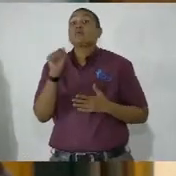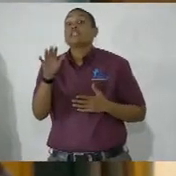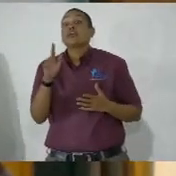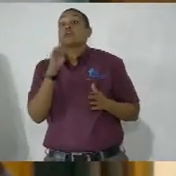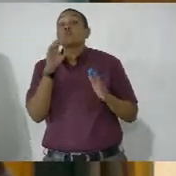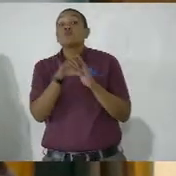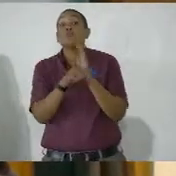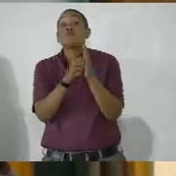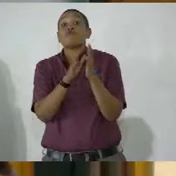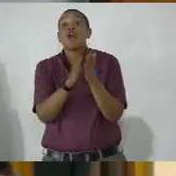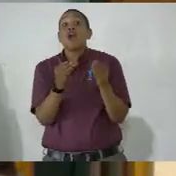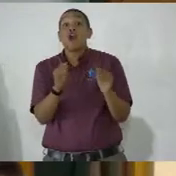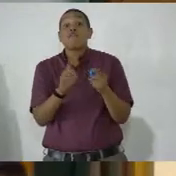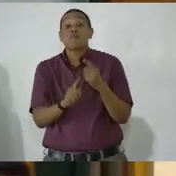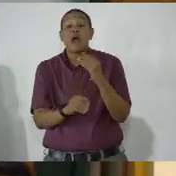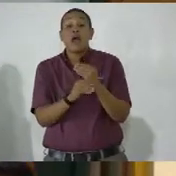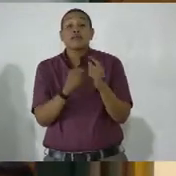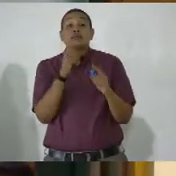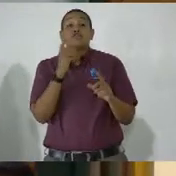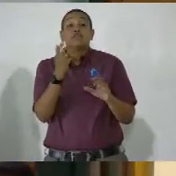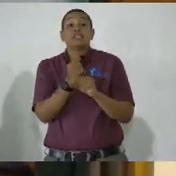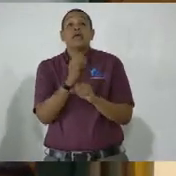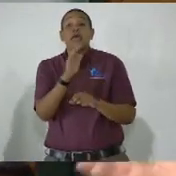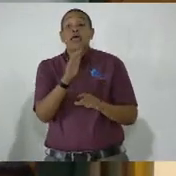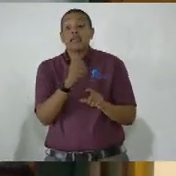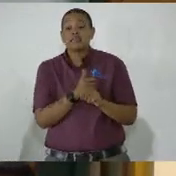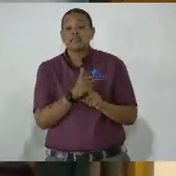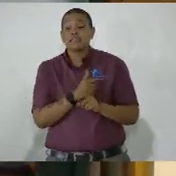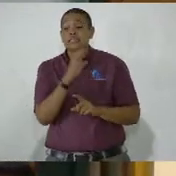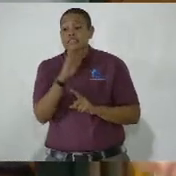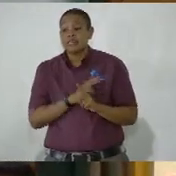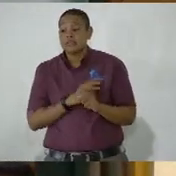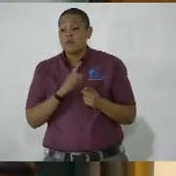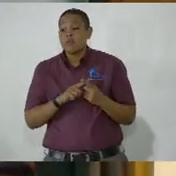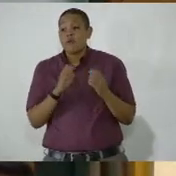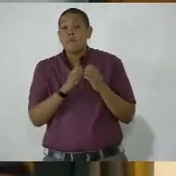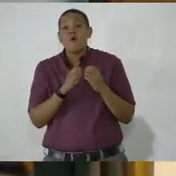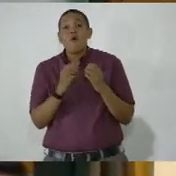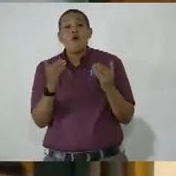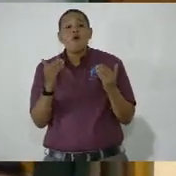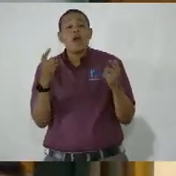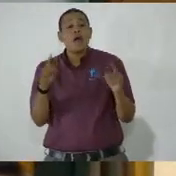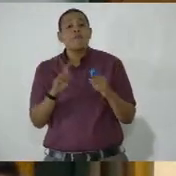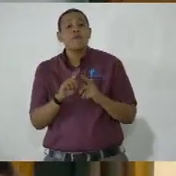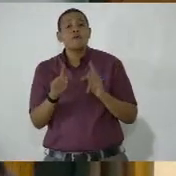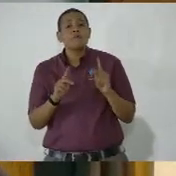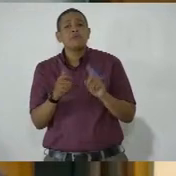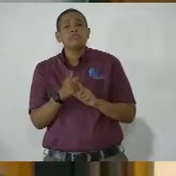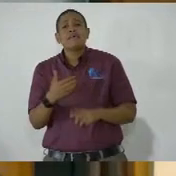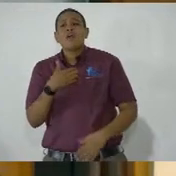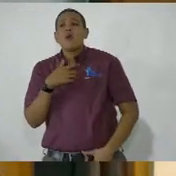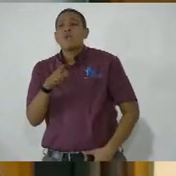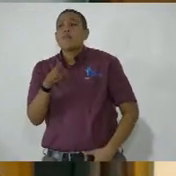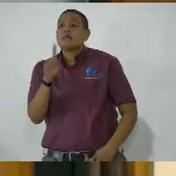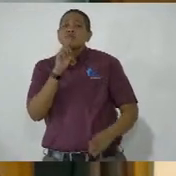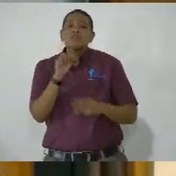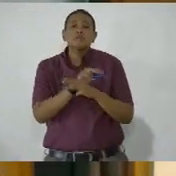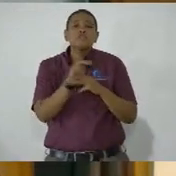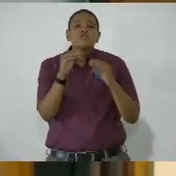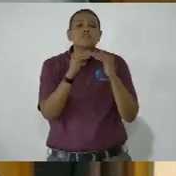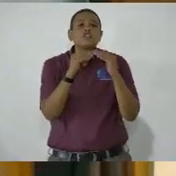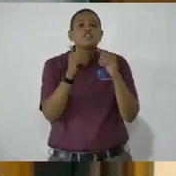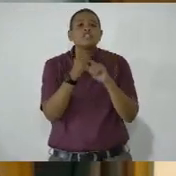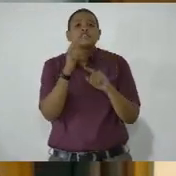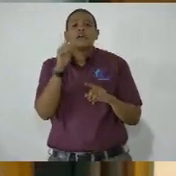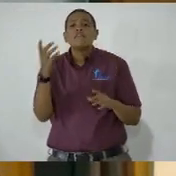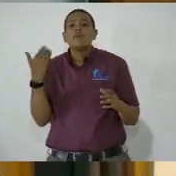the Criminal Records Office, and it is taking 6 months and more. And the people complain that it is the Ministry of Justice that is